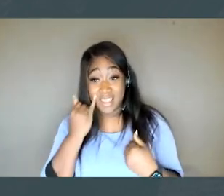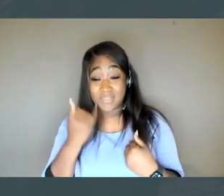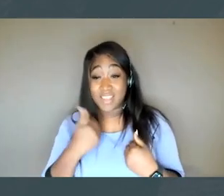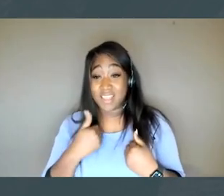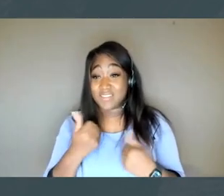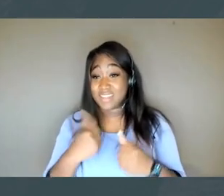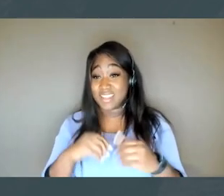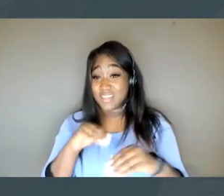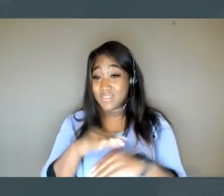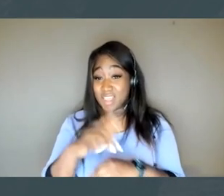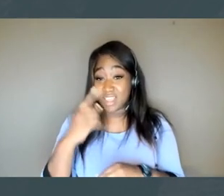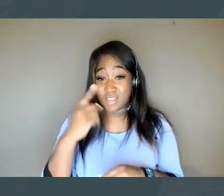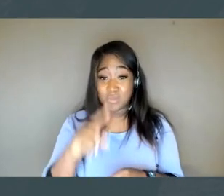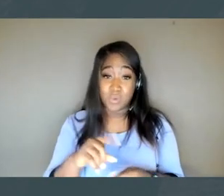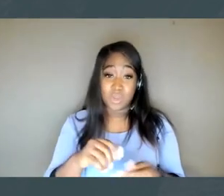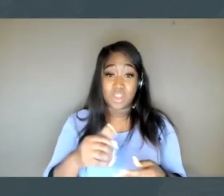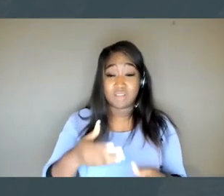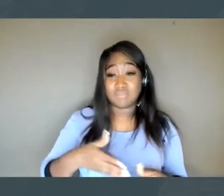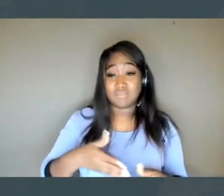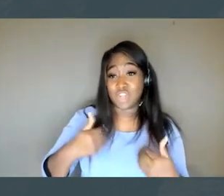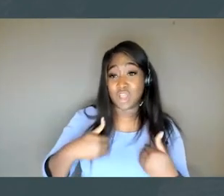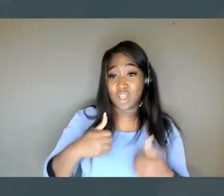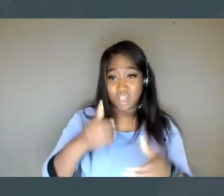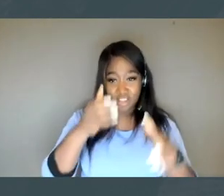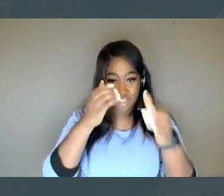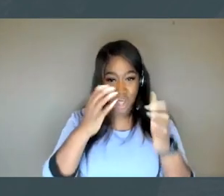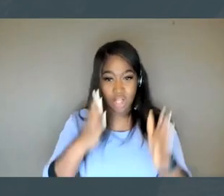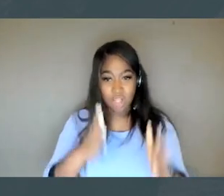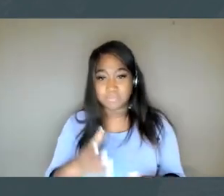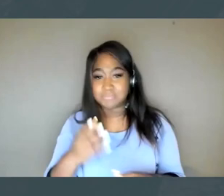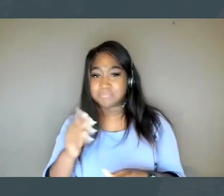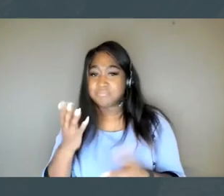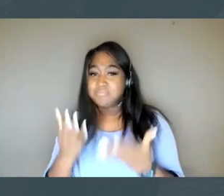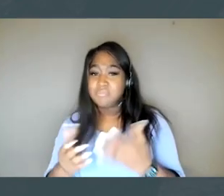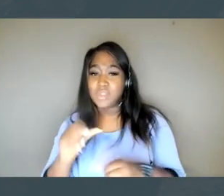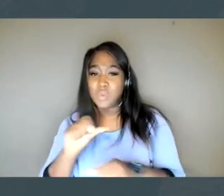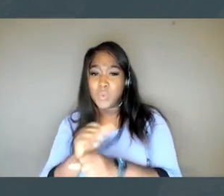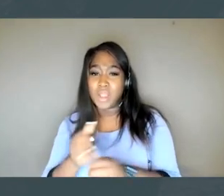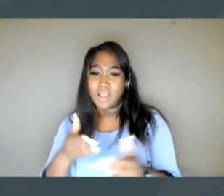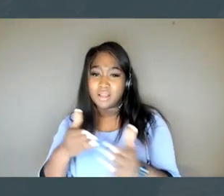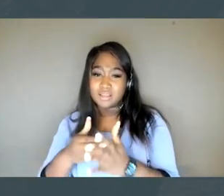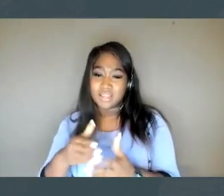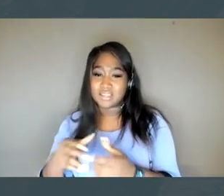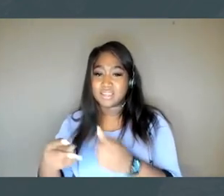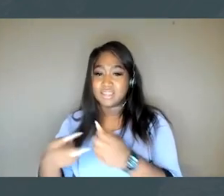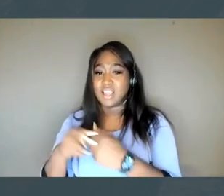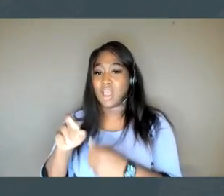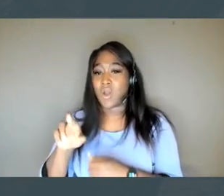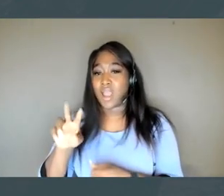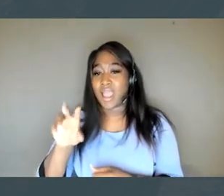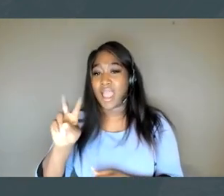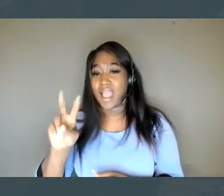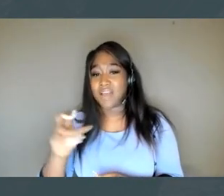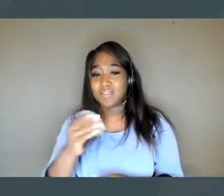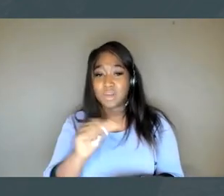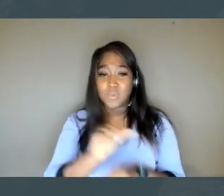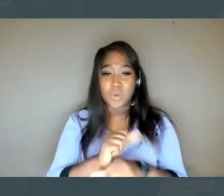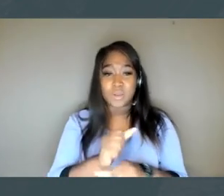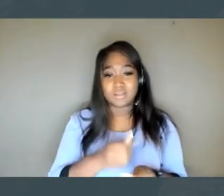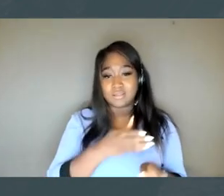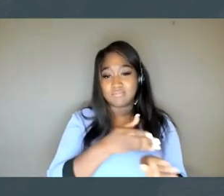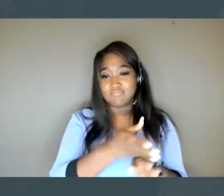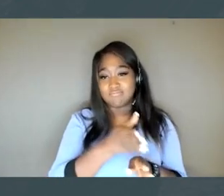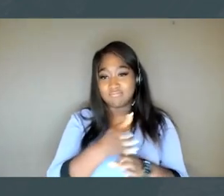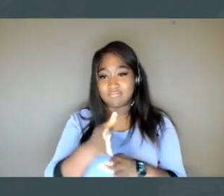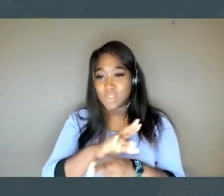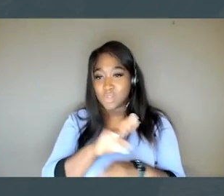be working against the silence of the archive and working against disciplinary norms and trying to find their voice in environments which are